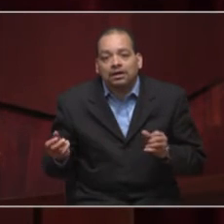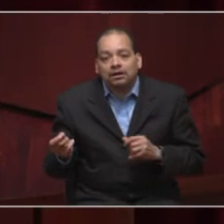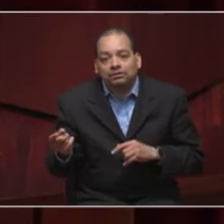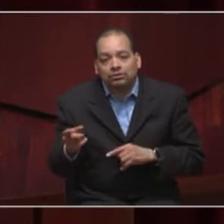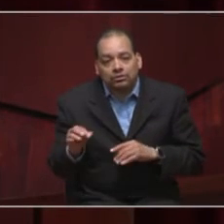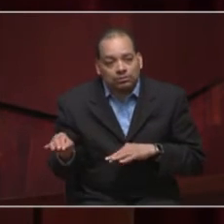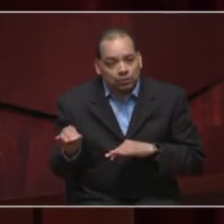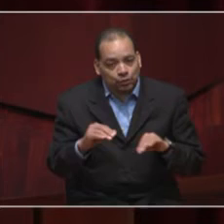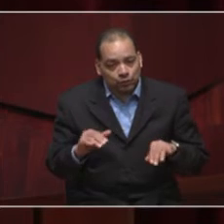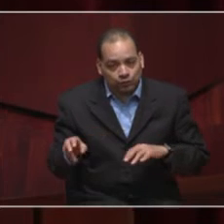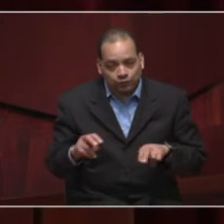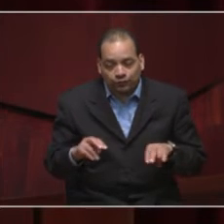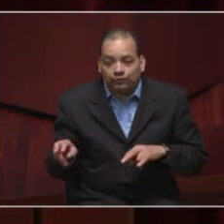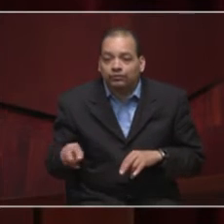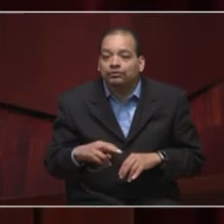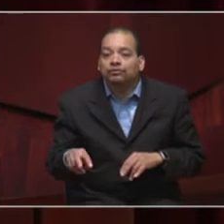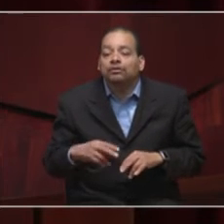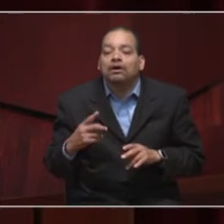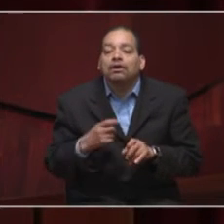throughout the year.